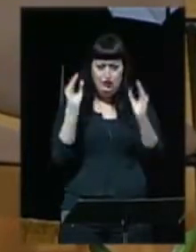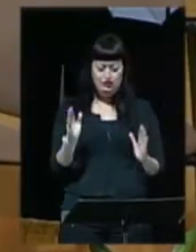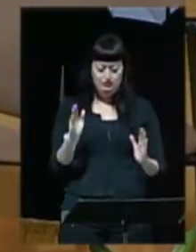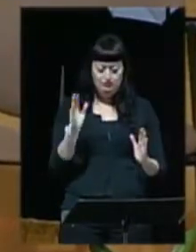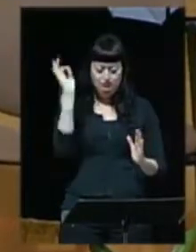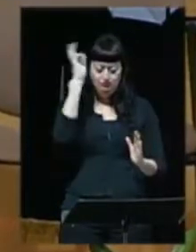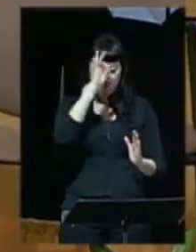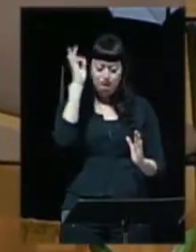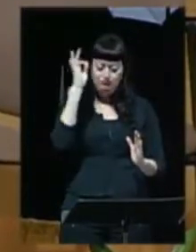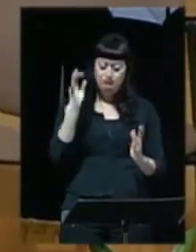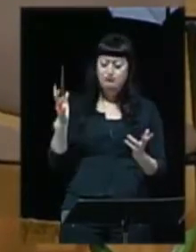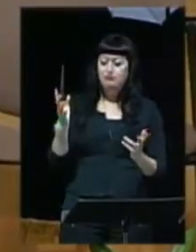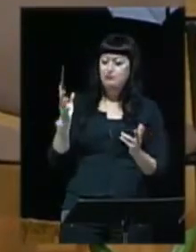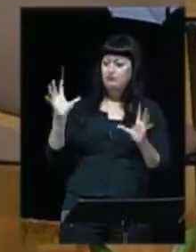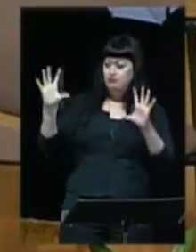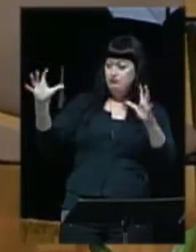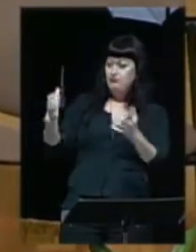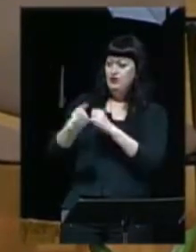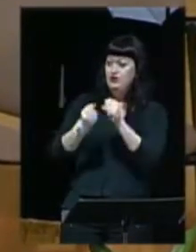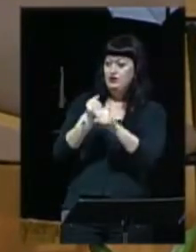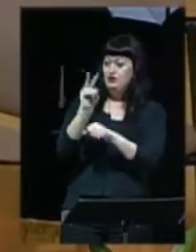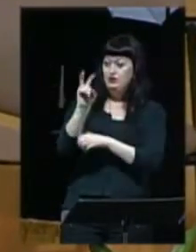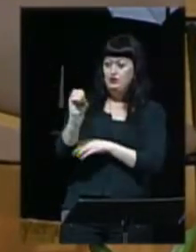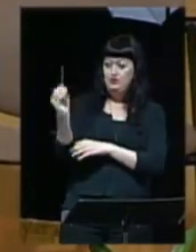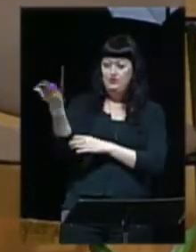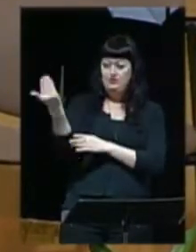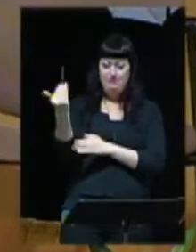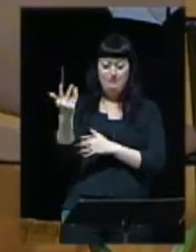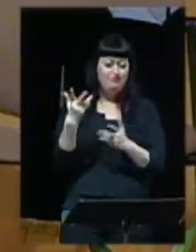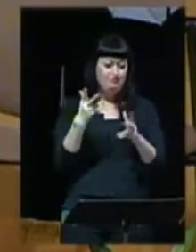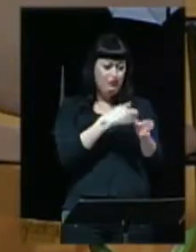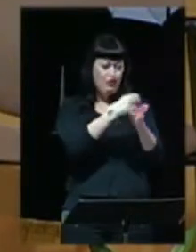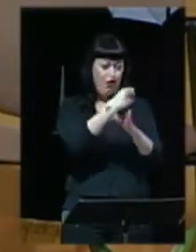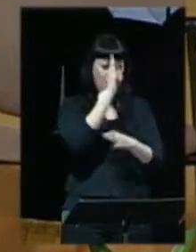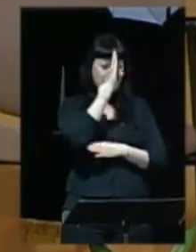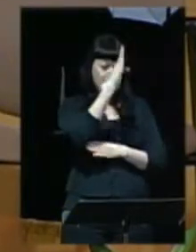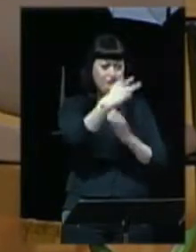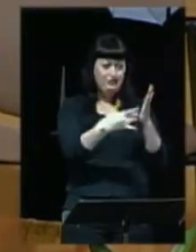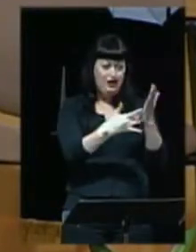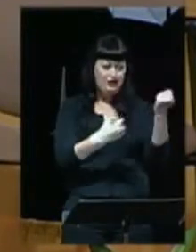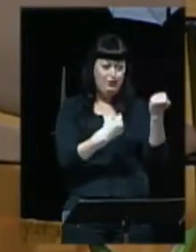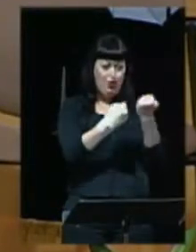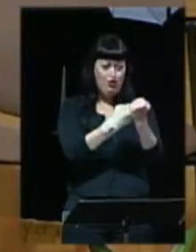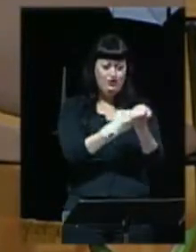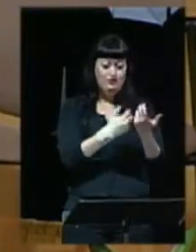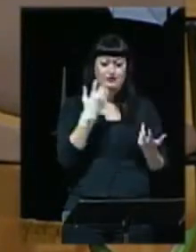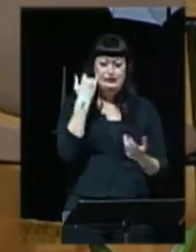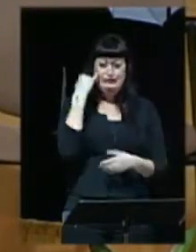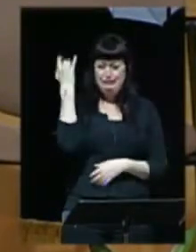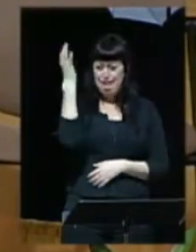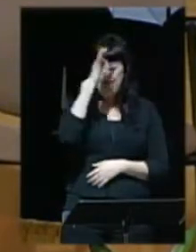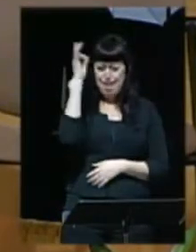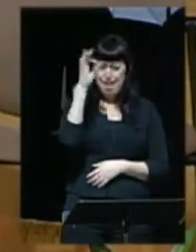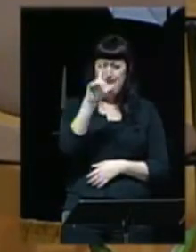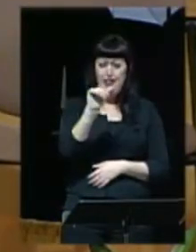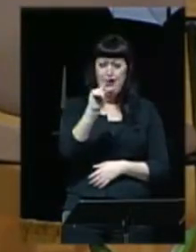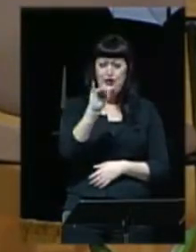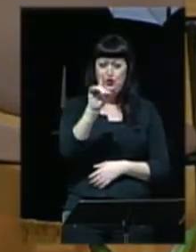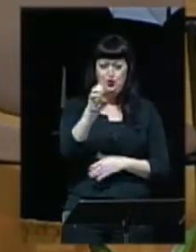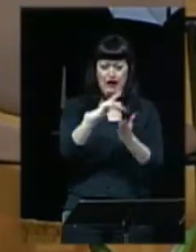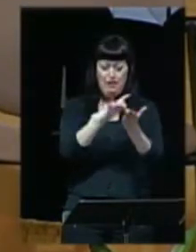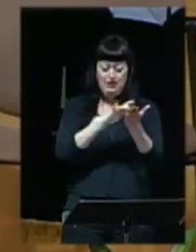the class of 2015 would make for excellent tech support if anyone has trouble with a Latitude tablet. We